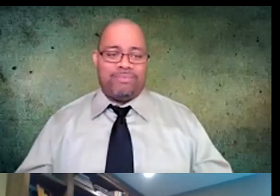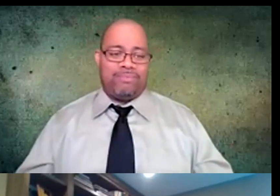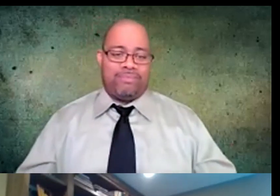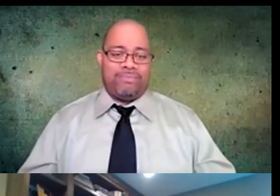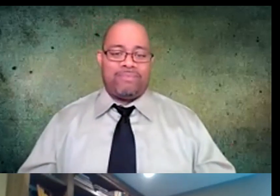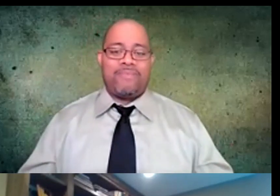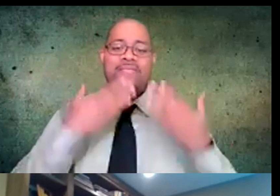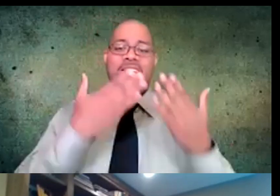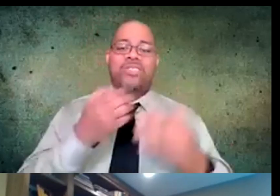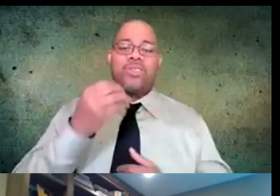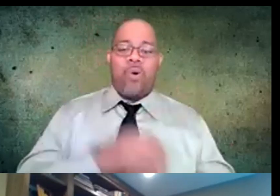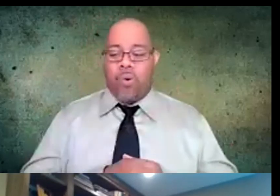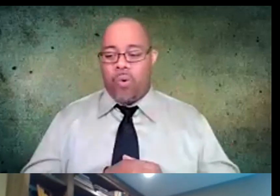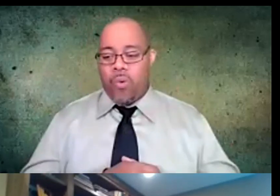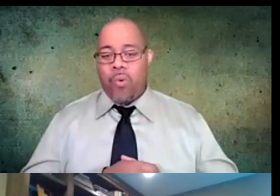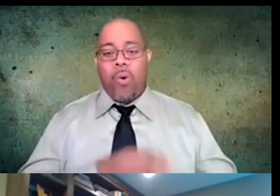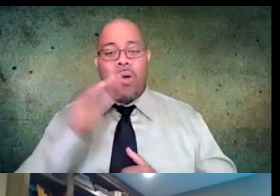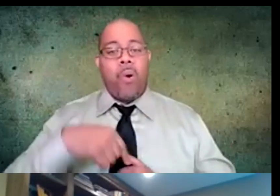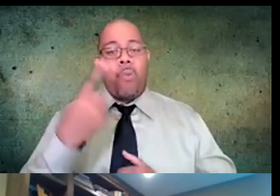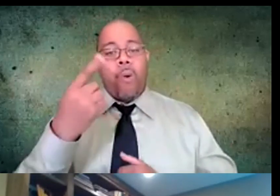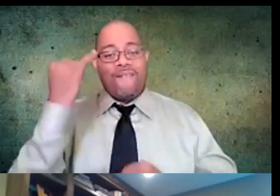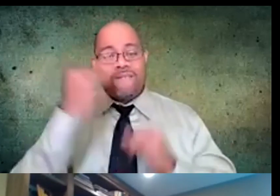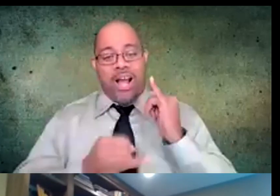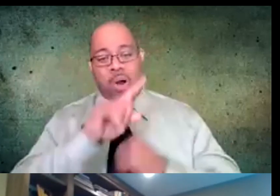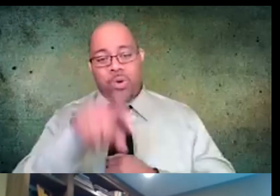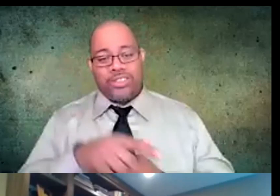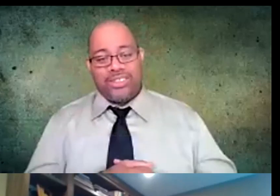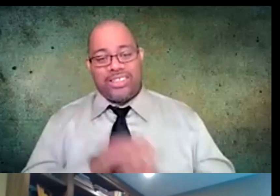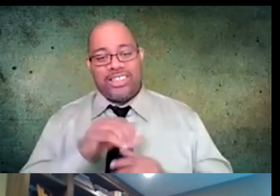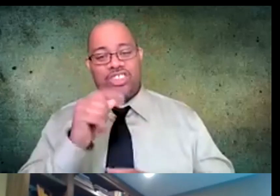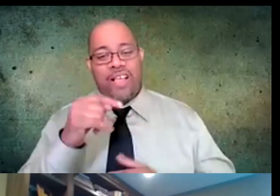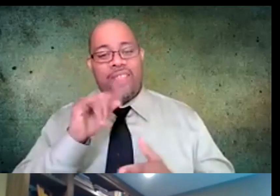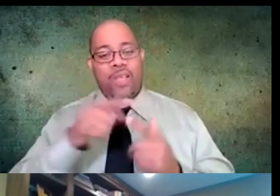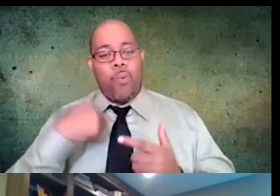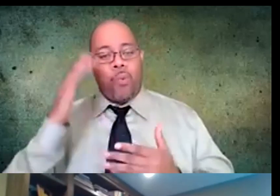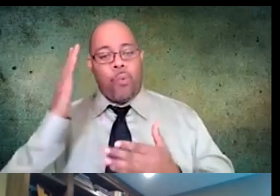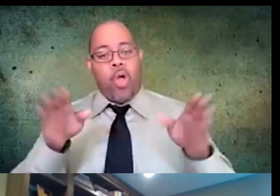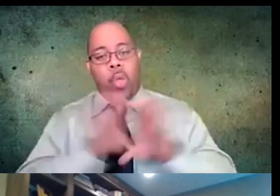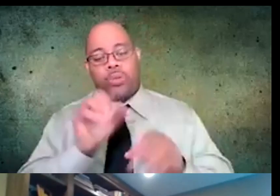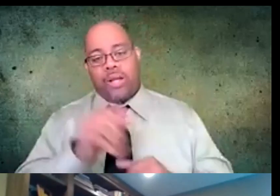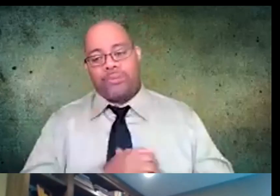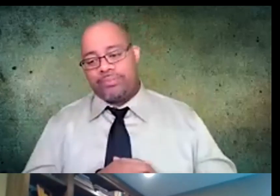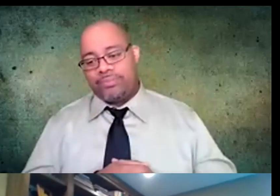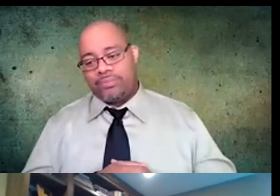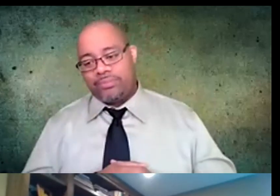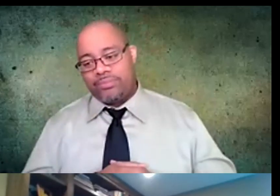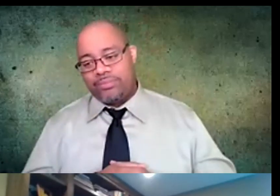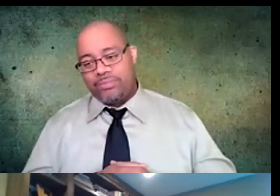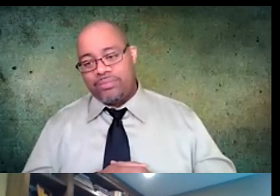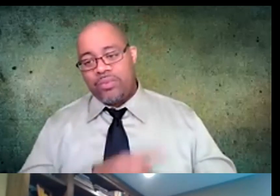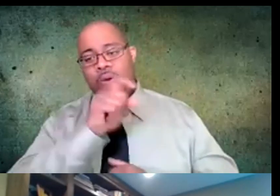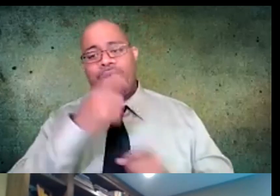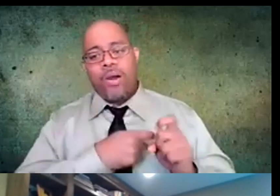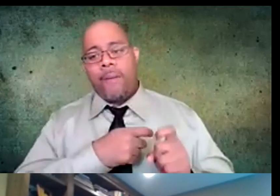Thank you. So, and there is one final question in the chat, and then we will close out. So the question is from Tia,